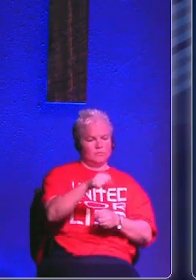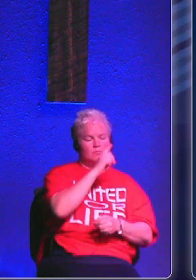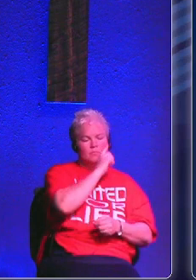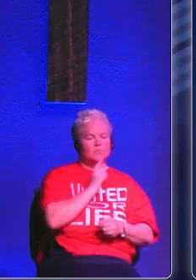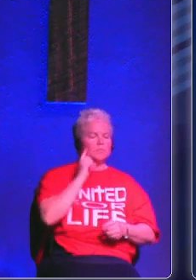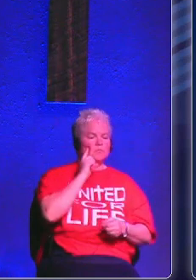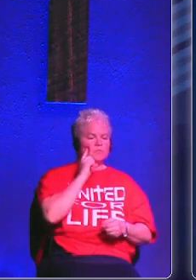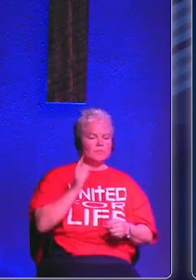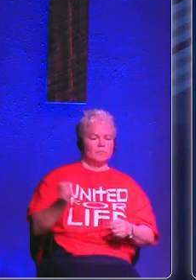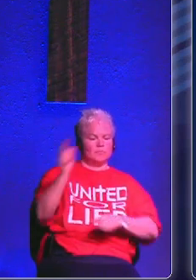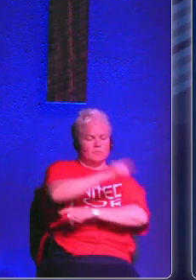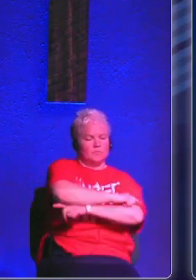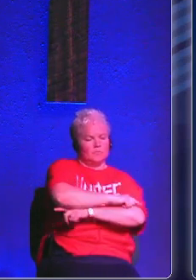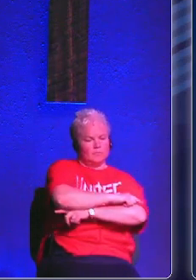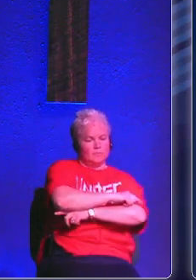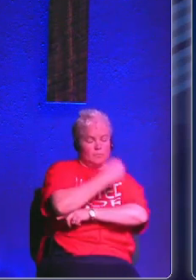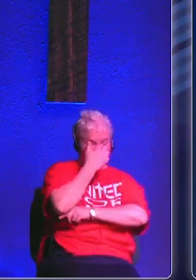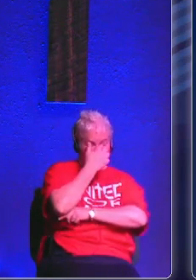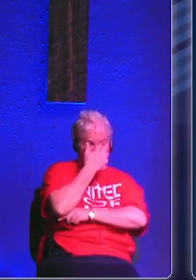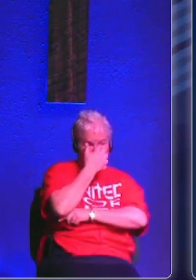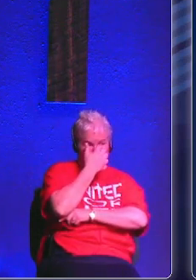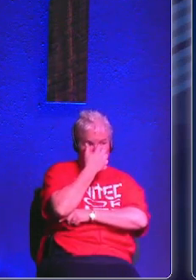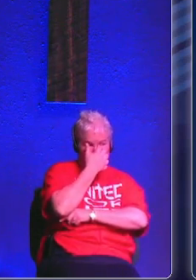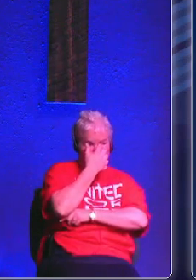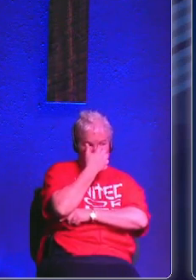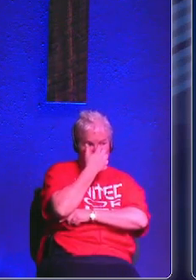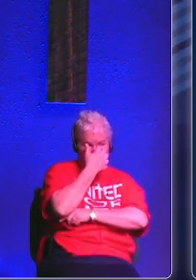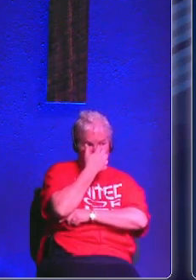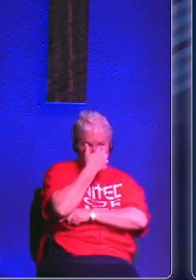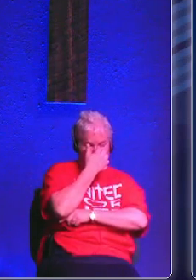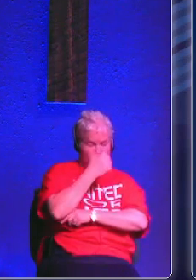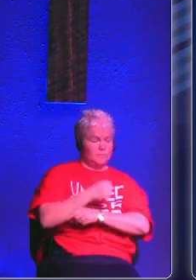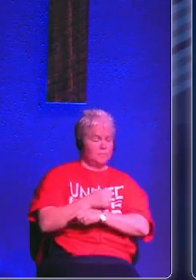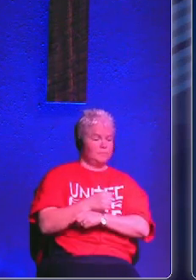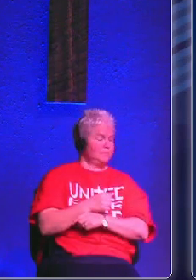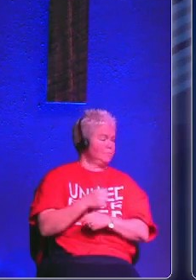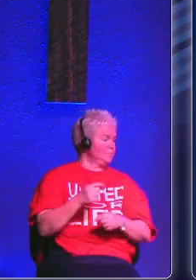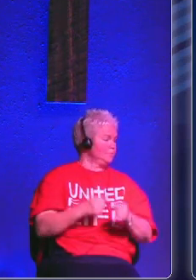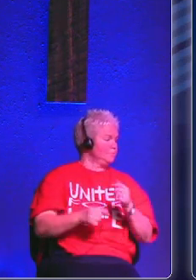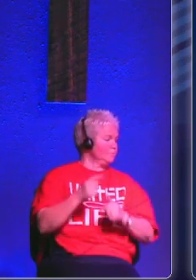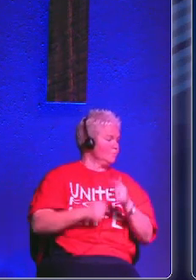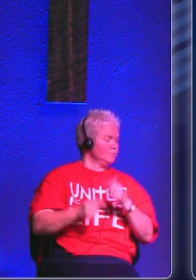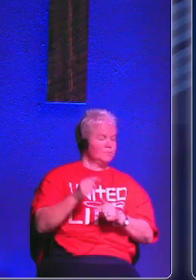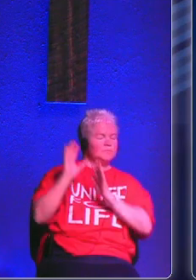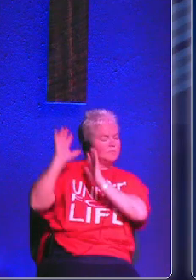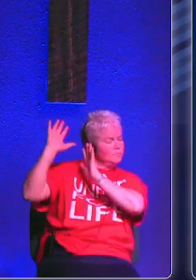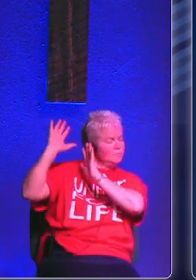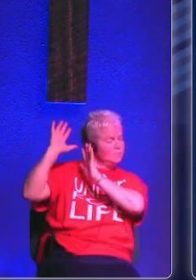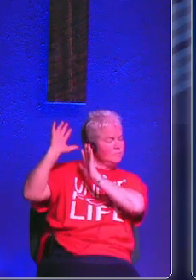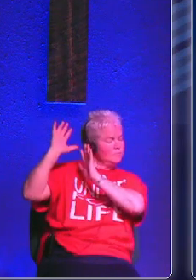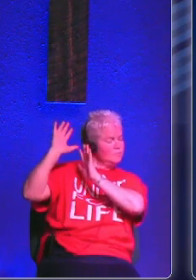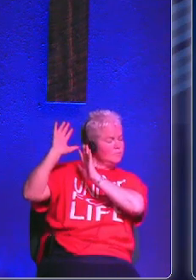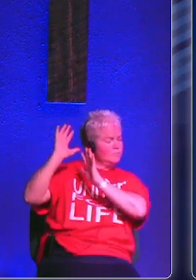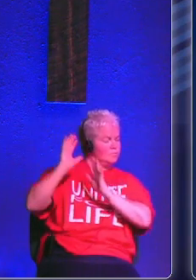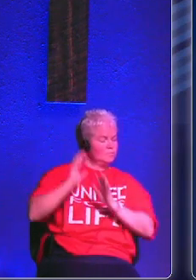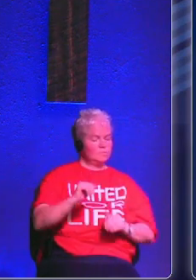every single day. Every single day. If you would like to come after me, you need to deny